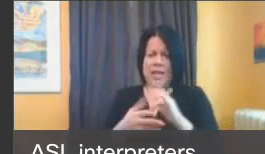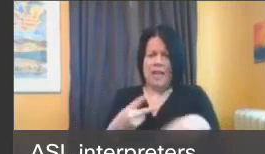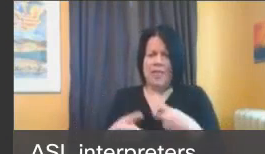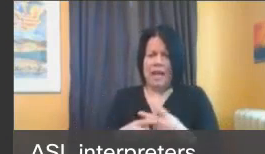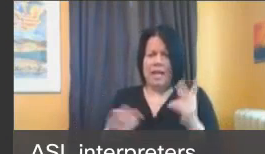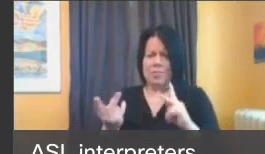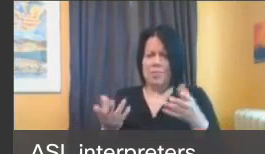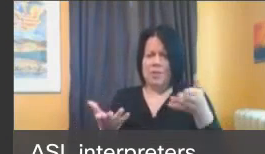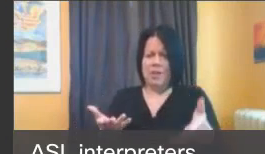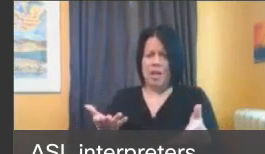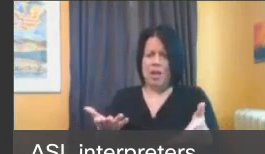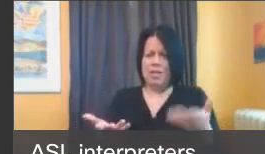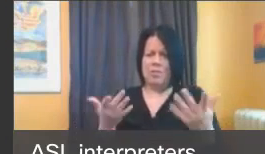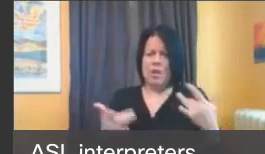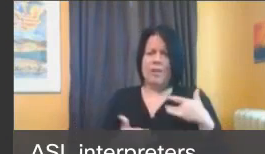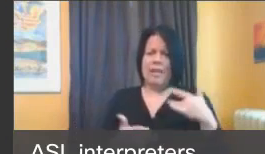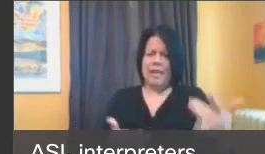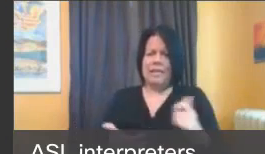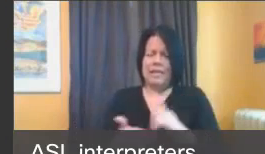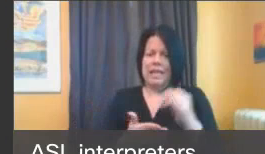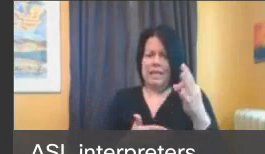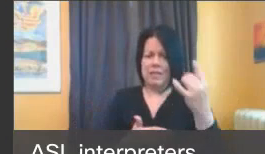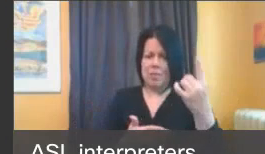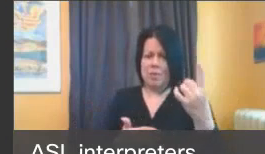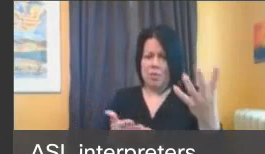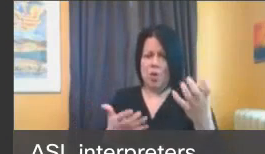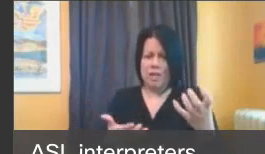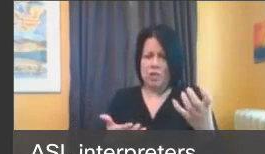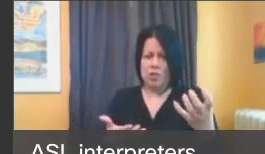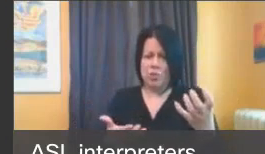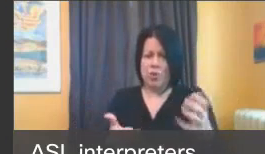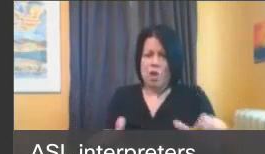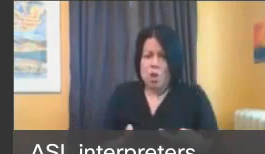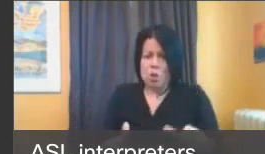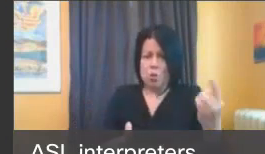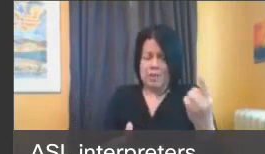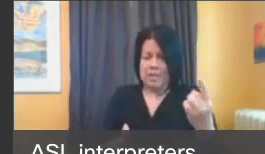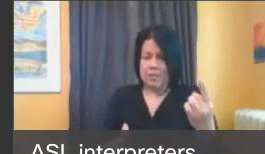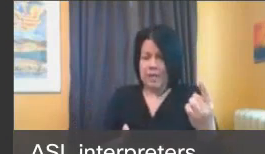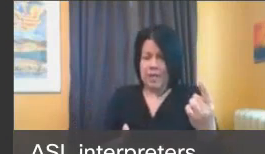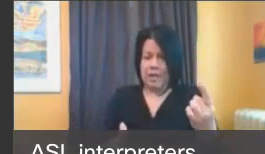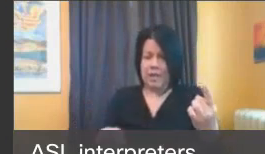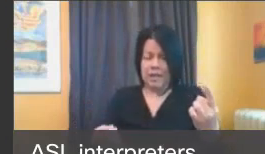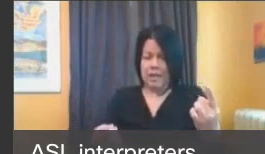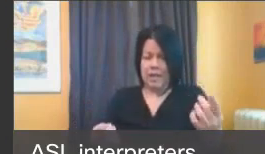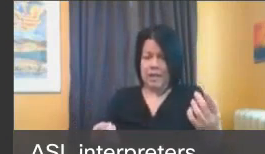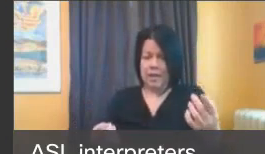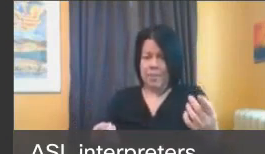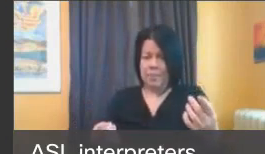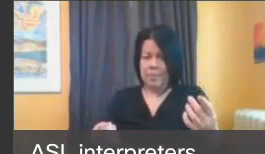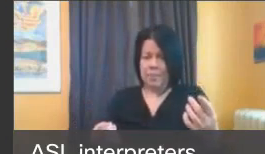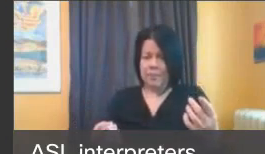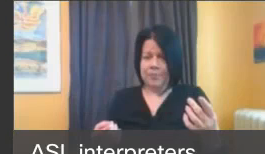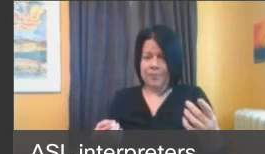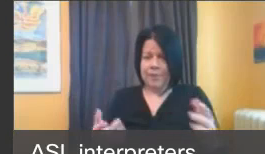it's very unlikely that in the event that somebody wanted to do something, wanted to attack our drop